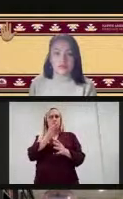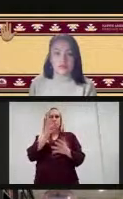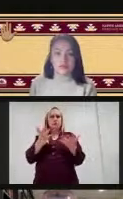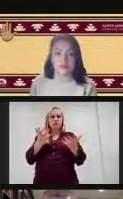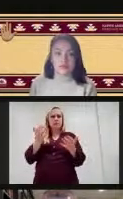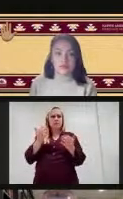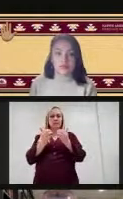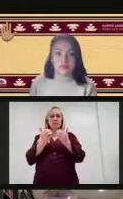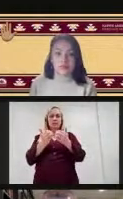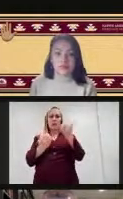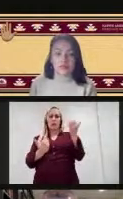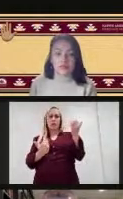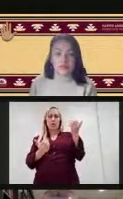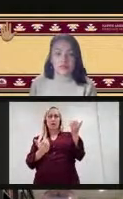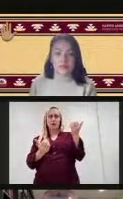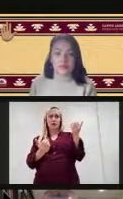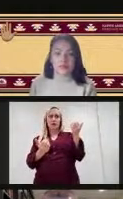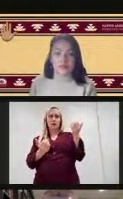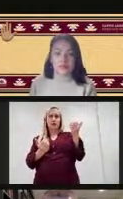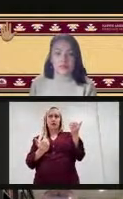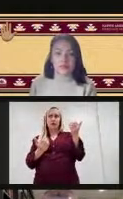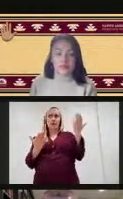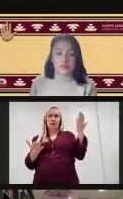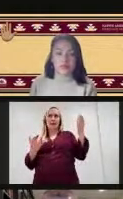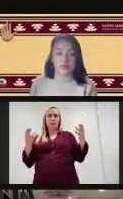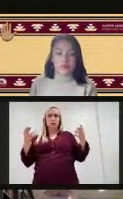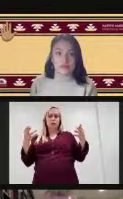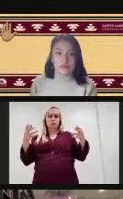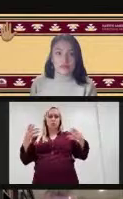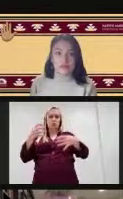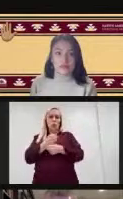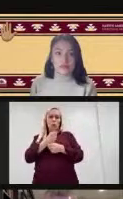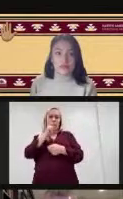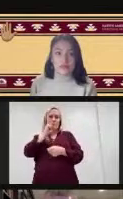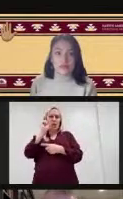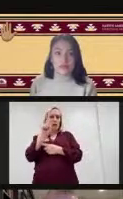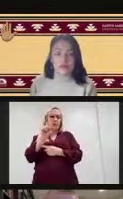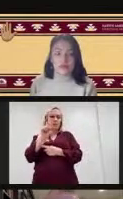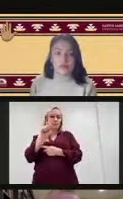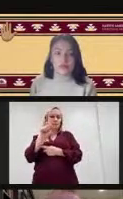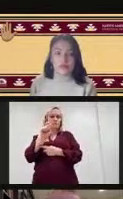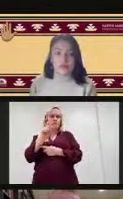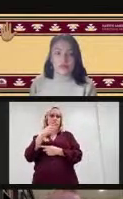made it a slightly shorter bullet that says, and who